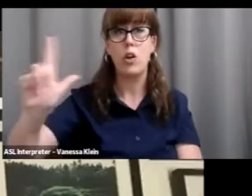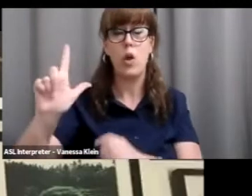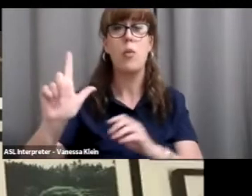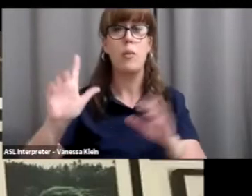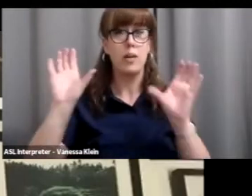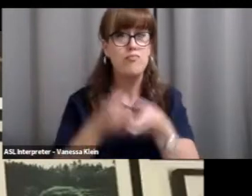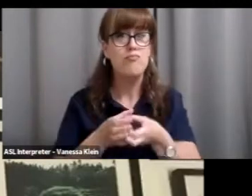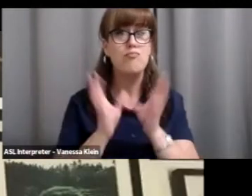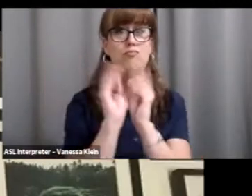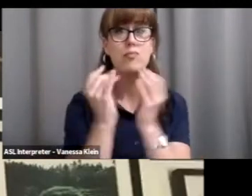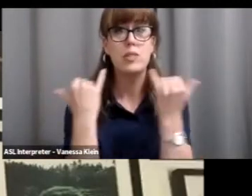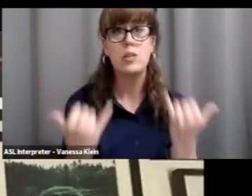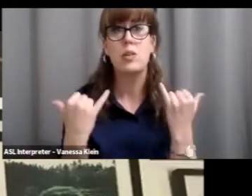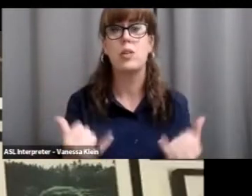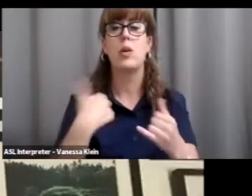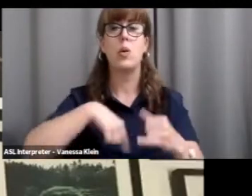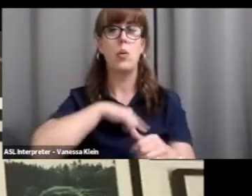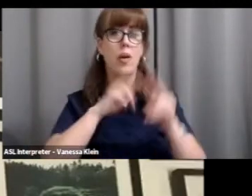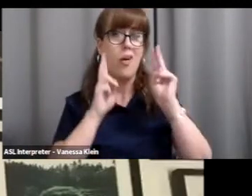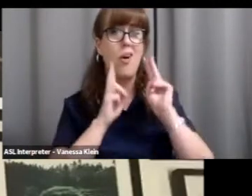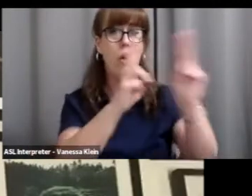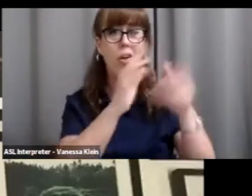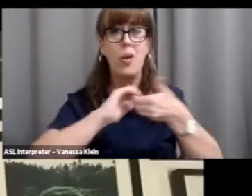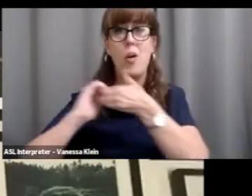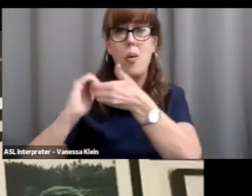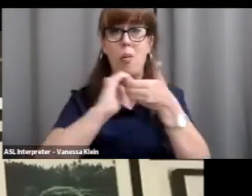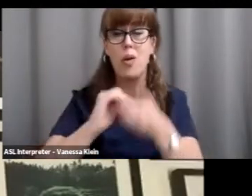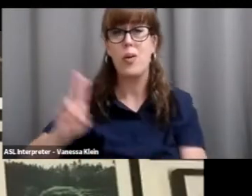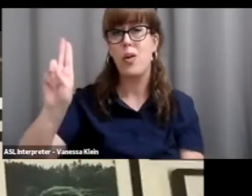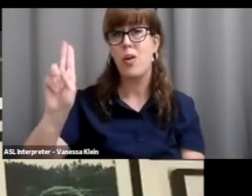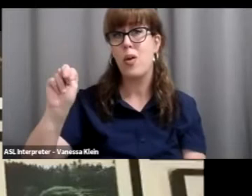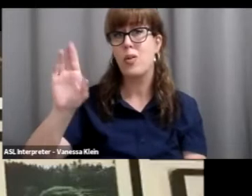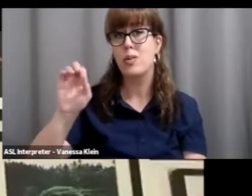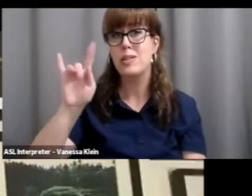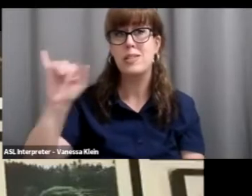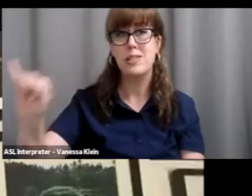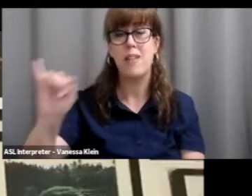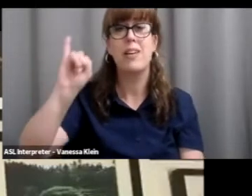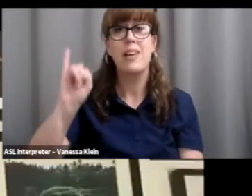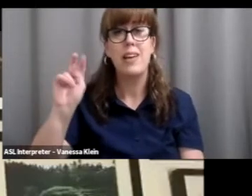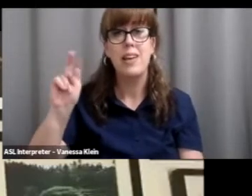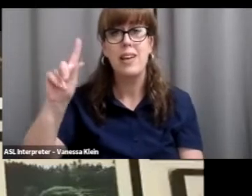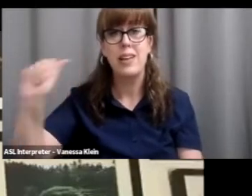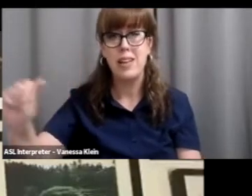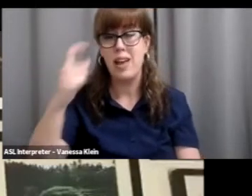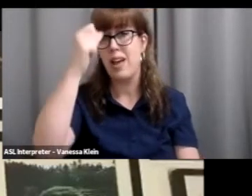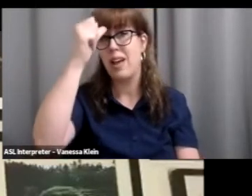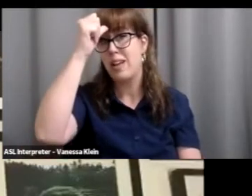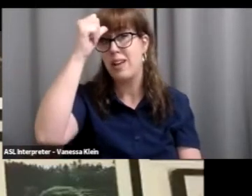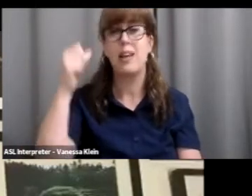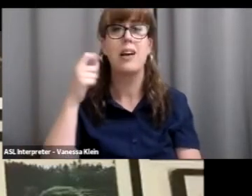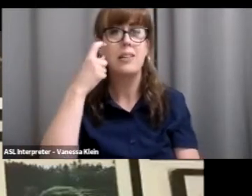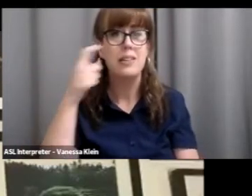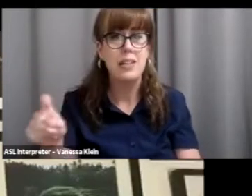so honored to be partnered with UNICEF India to bring you this groundbreaking study. And now I'd like to introduce a special